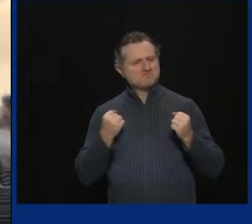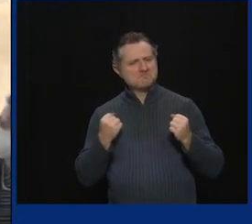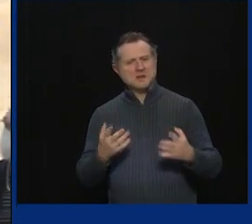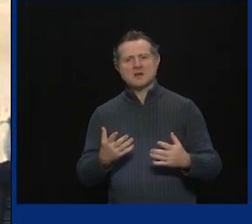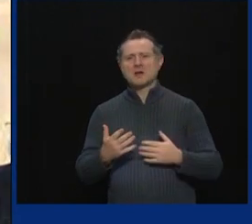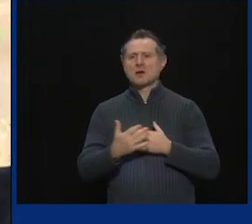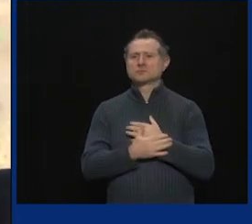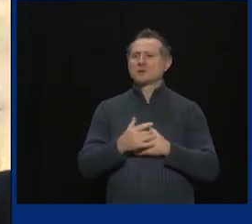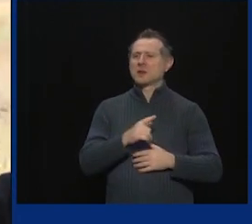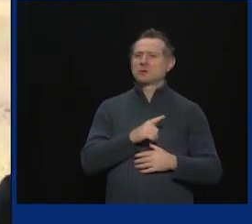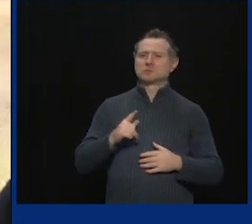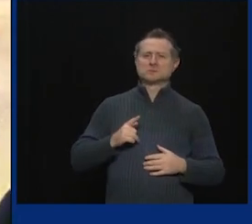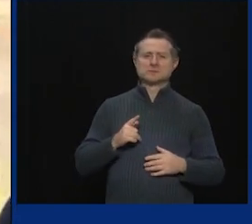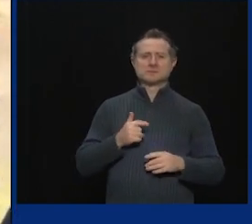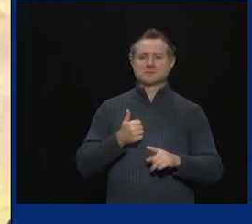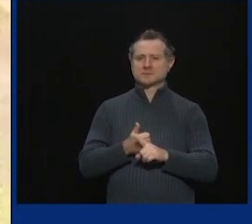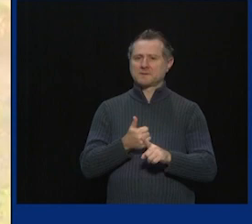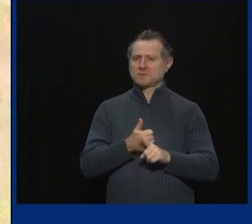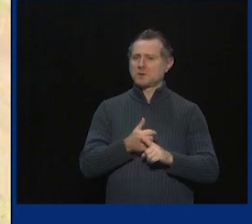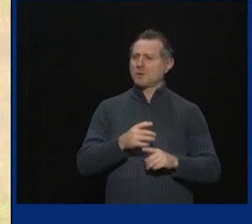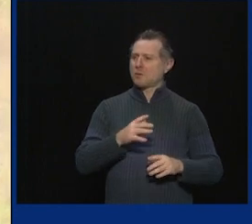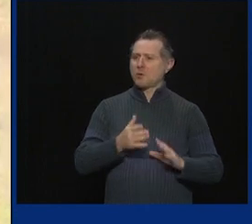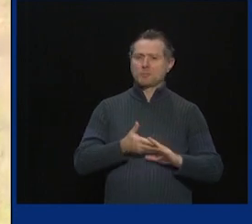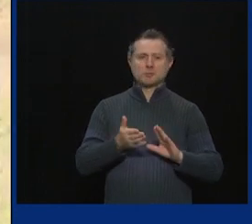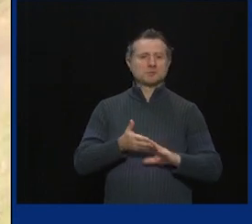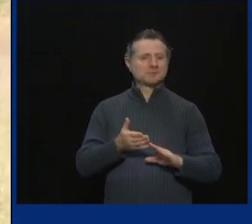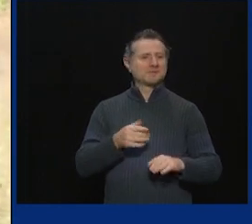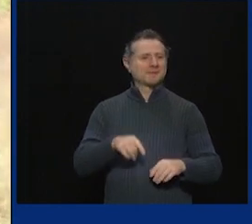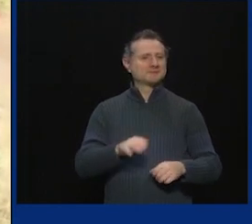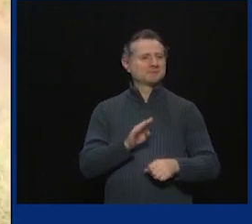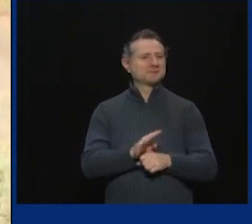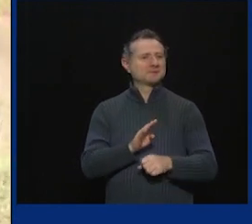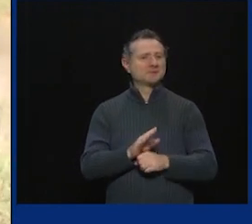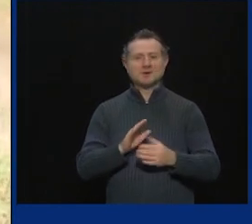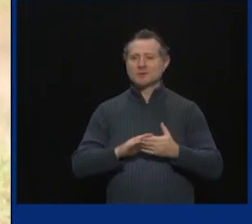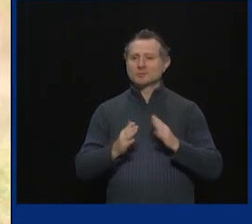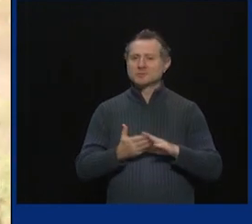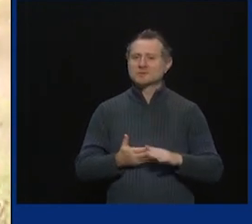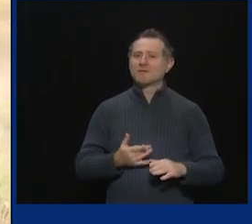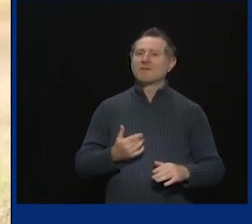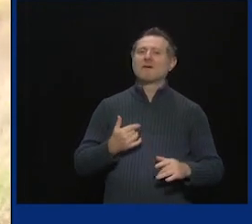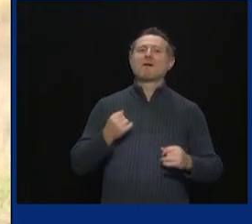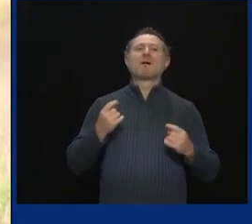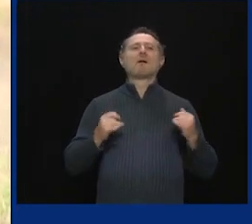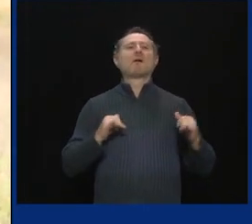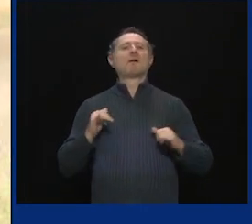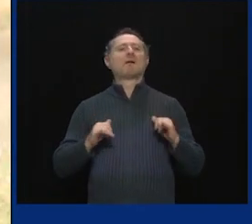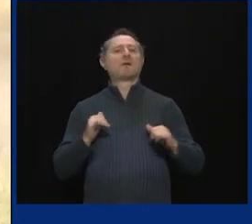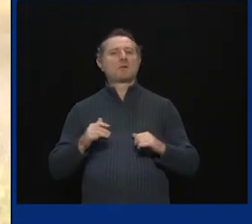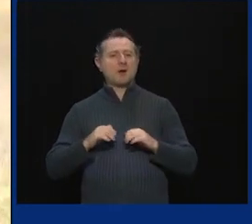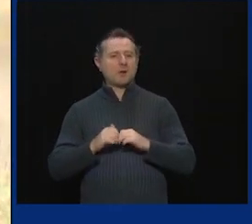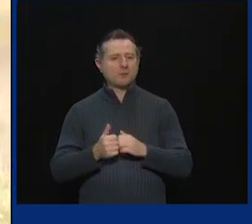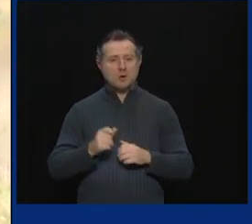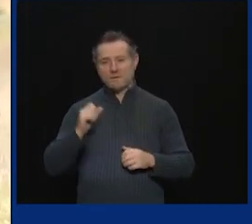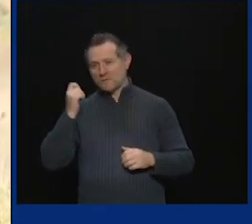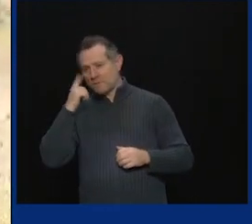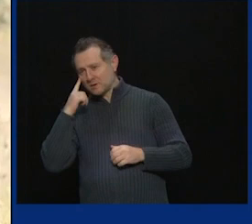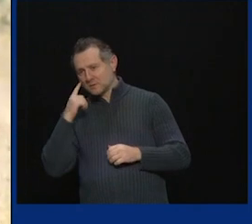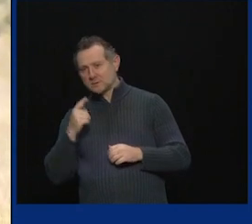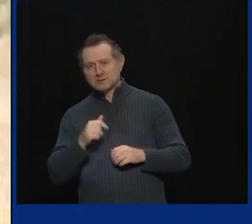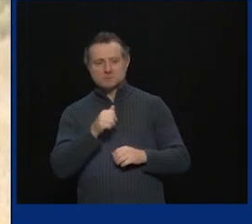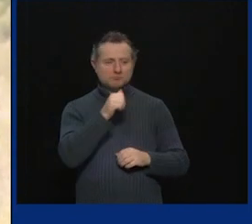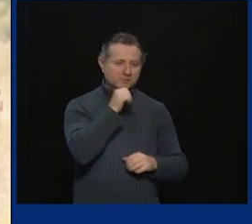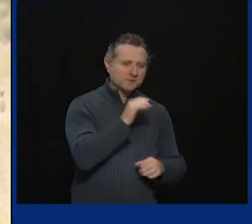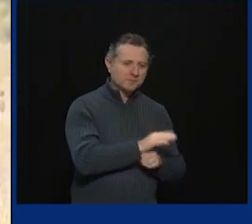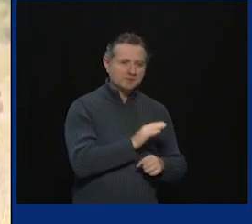in our community, which gives them an insight into how government and the private sector can make economic development work. One